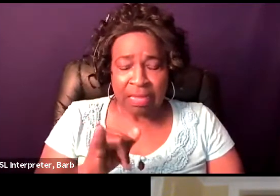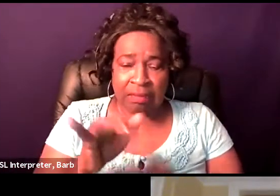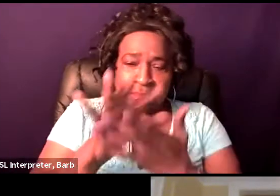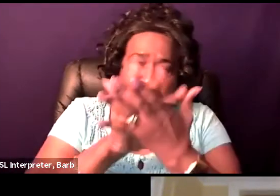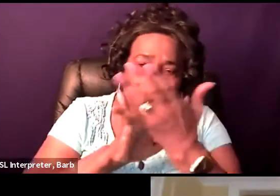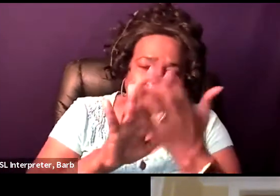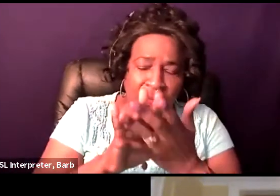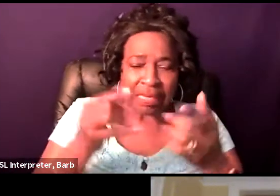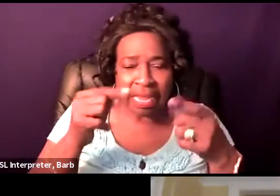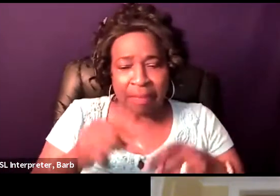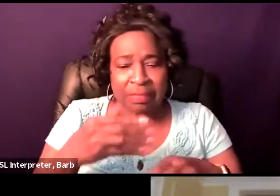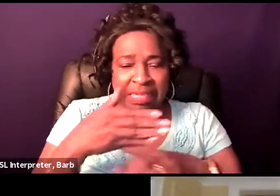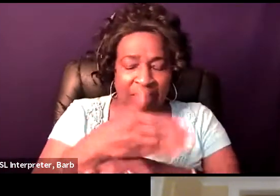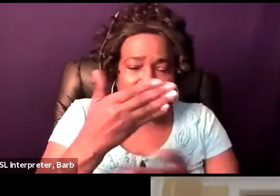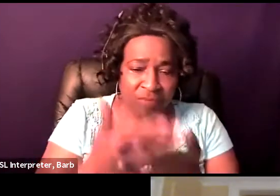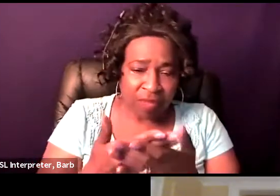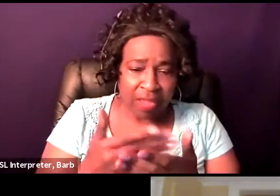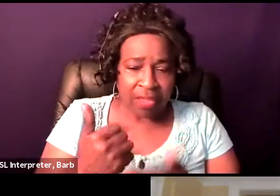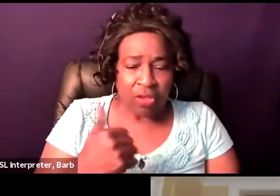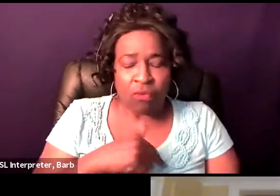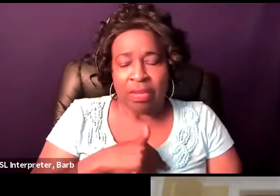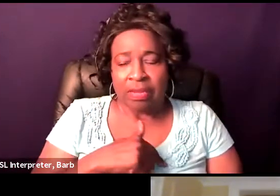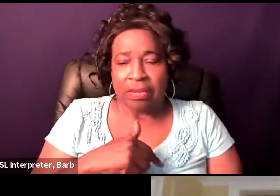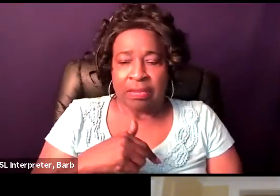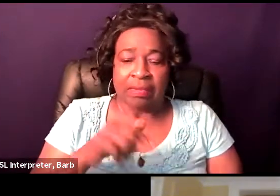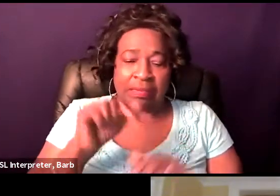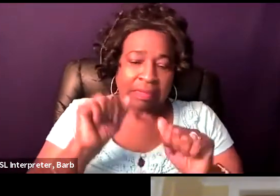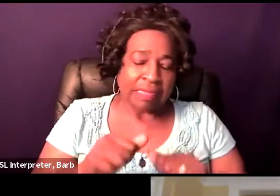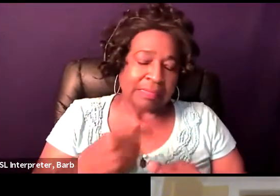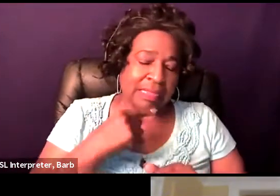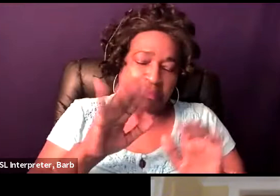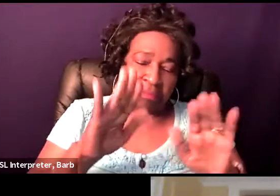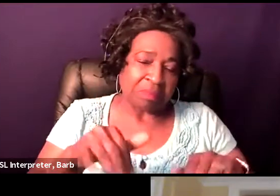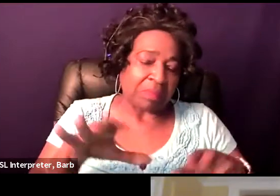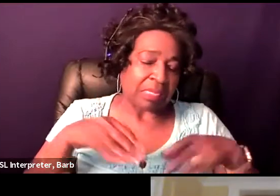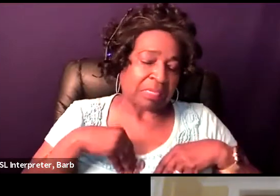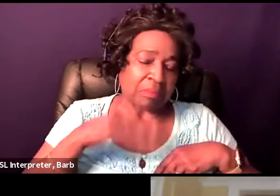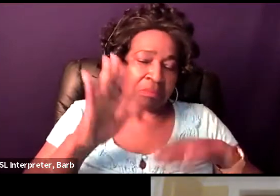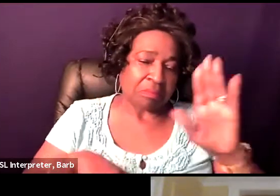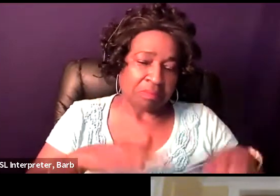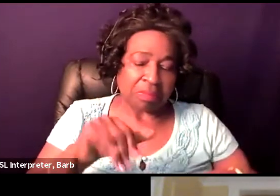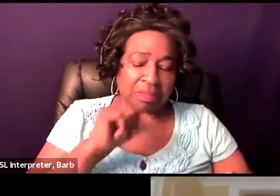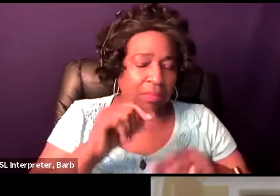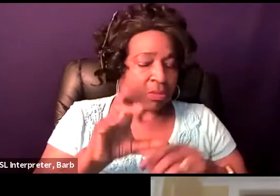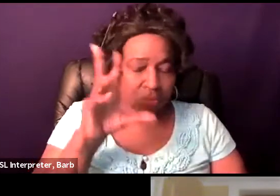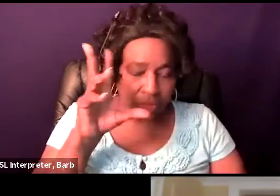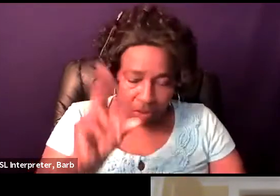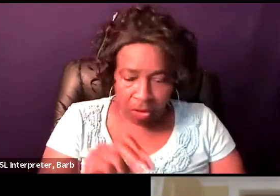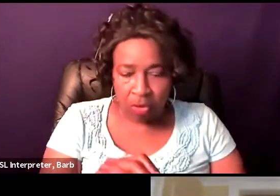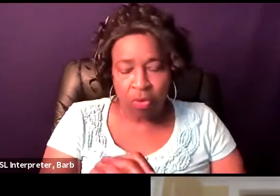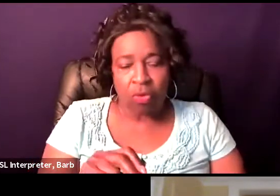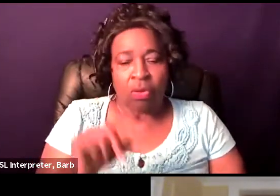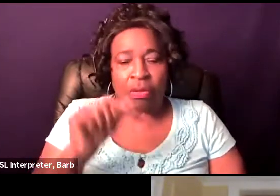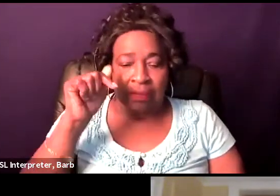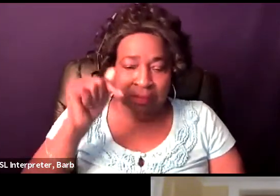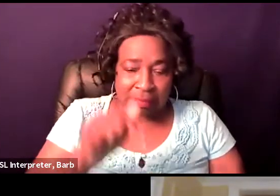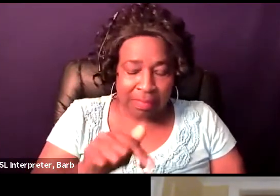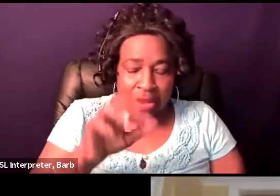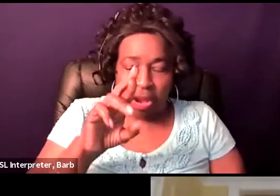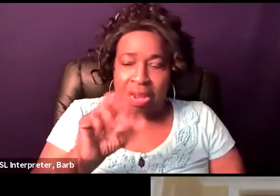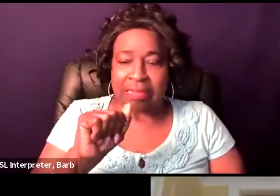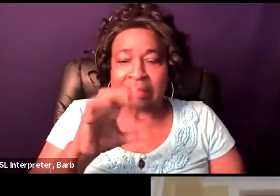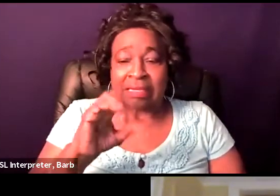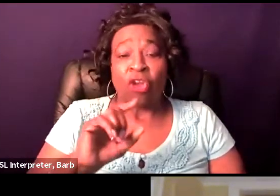happens after the fact. We have the luxury, oh, maybe we'll take this seriously. No, the fiction of race actually orders the